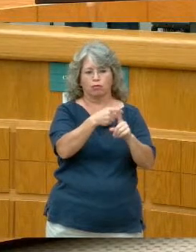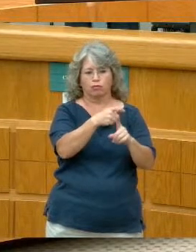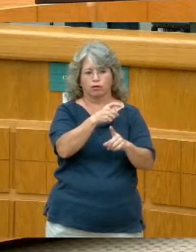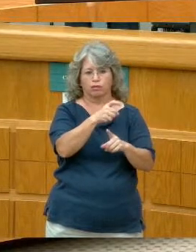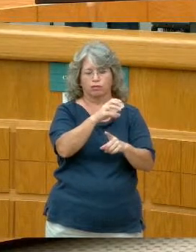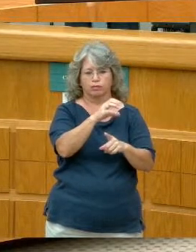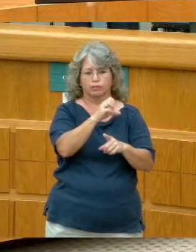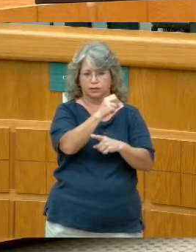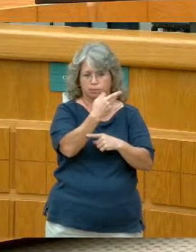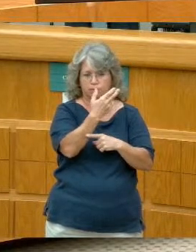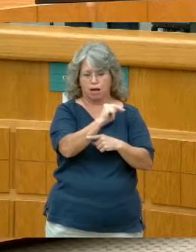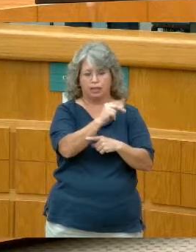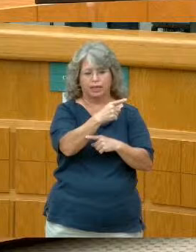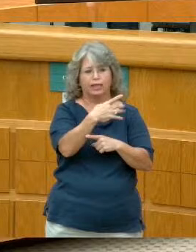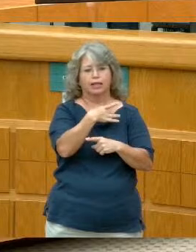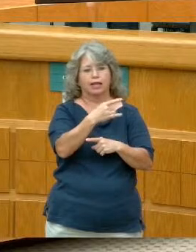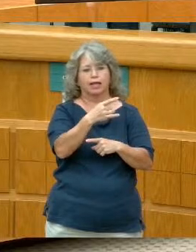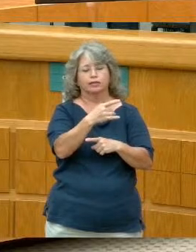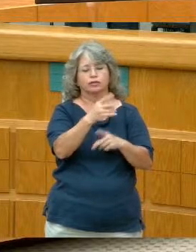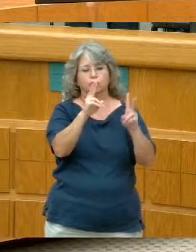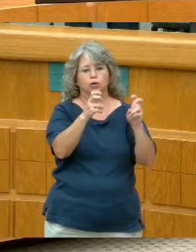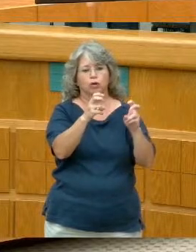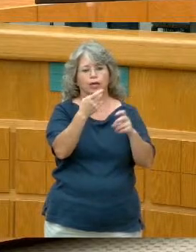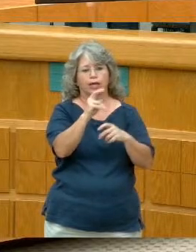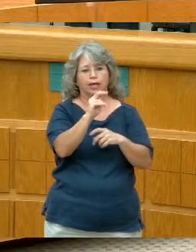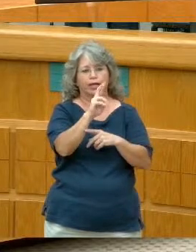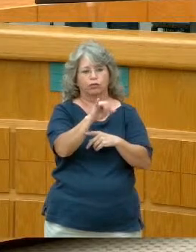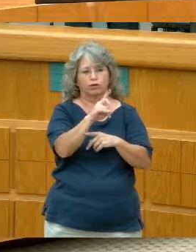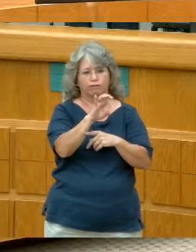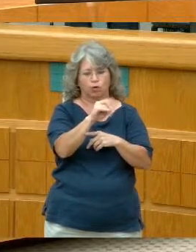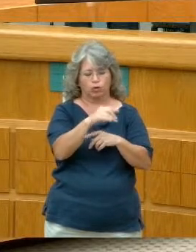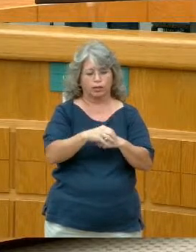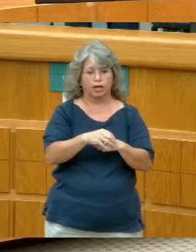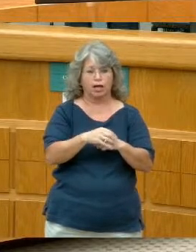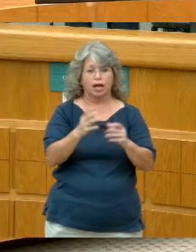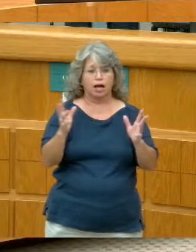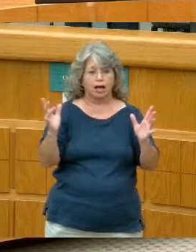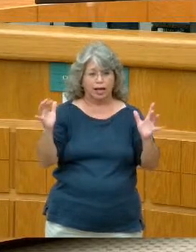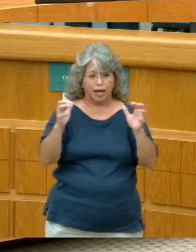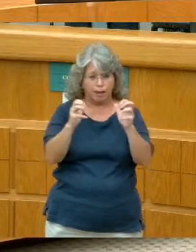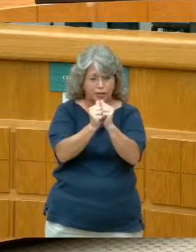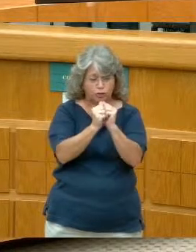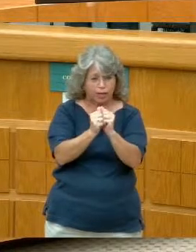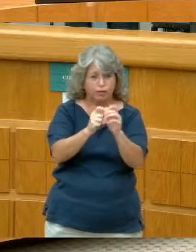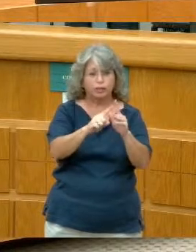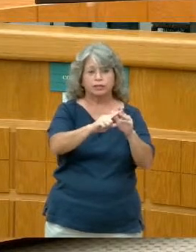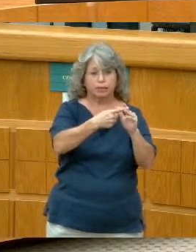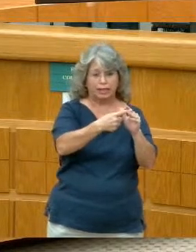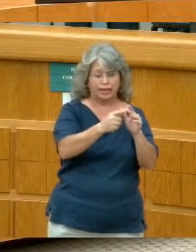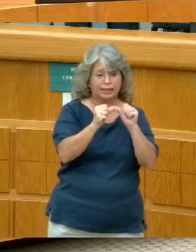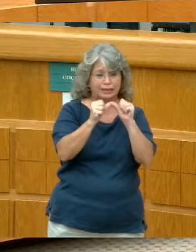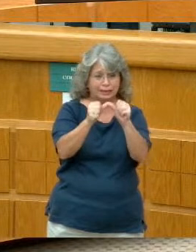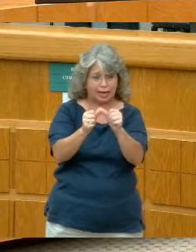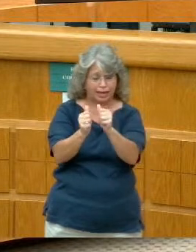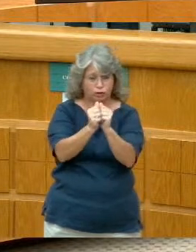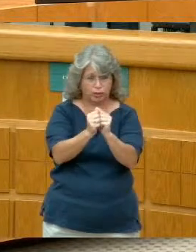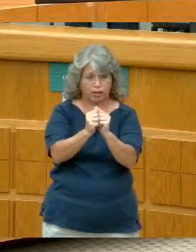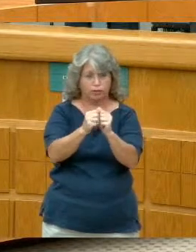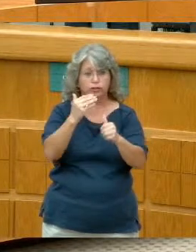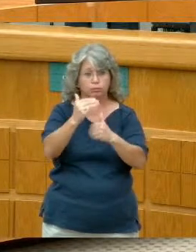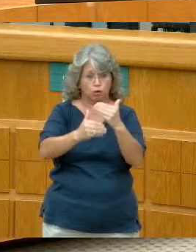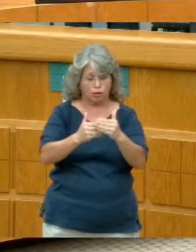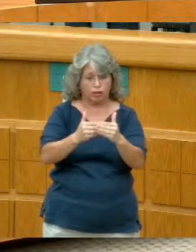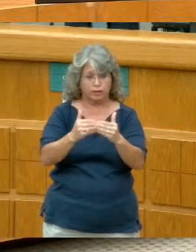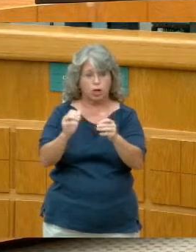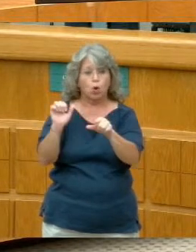of Christus Spawn. He likes to quote Henry Ford, who said, "Coming together is a beginning. Staying together is progress.